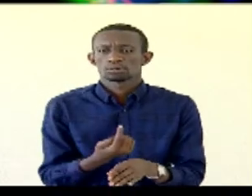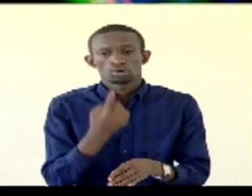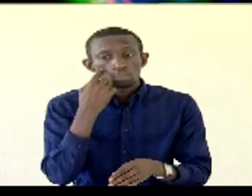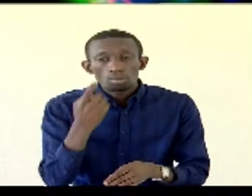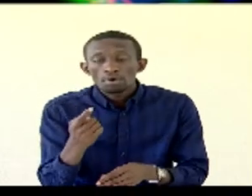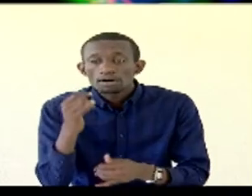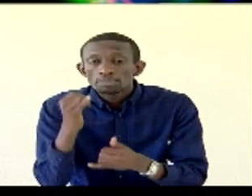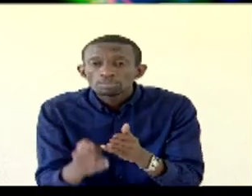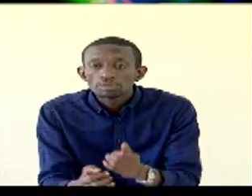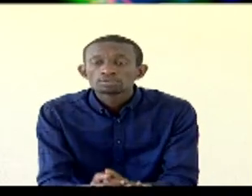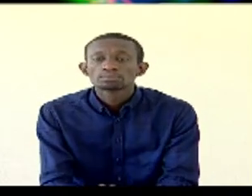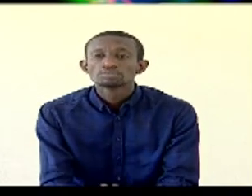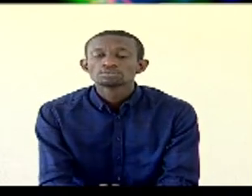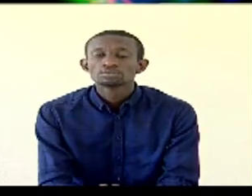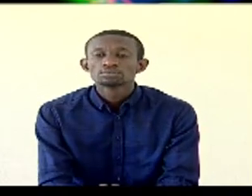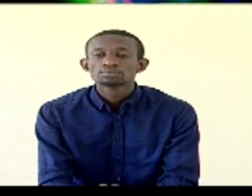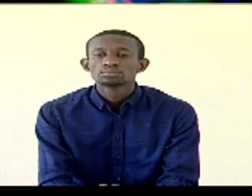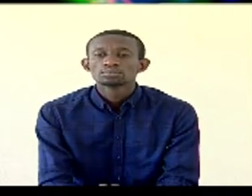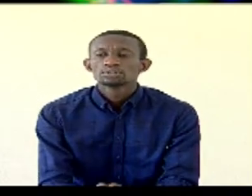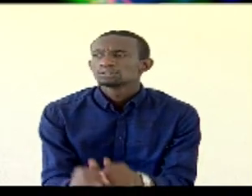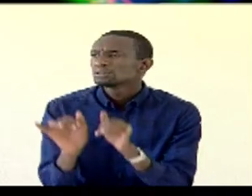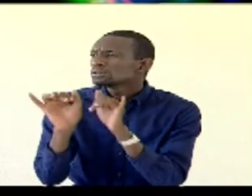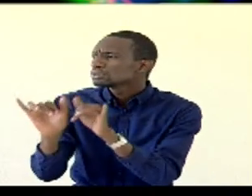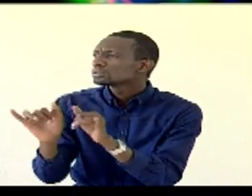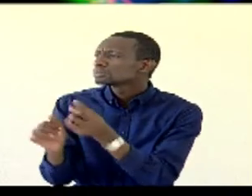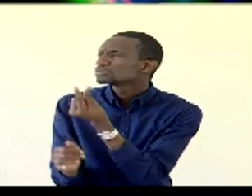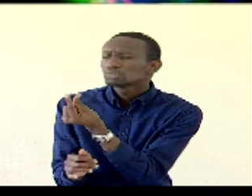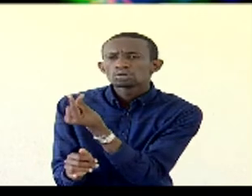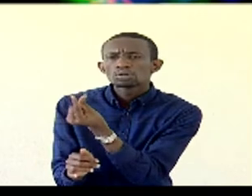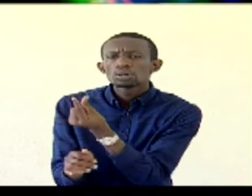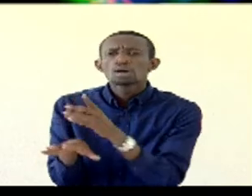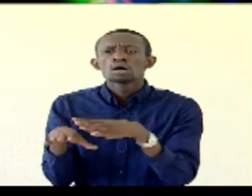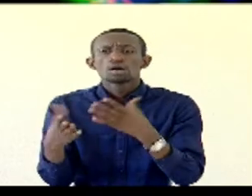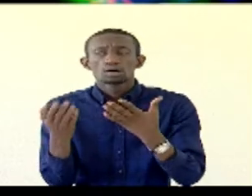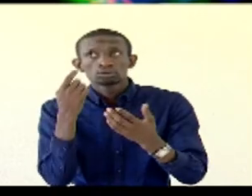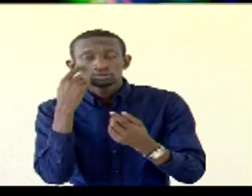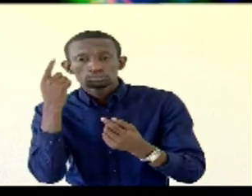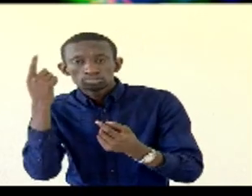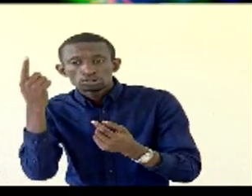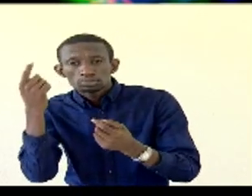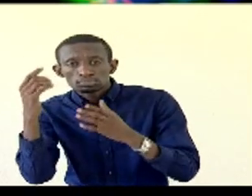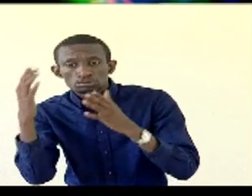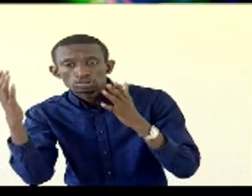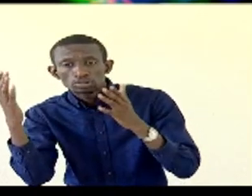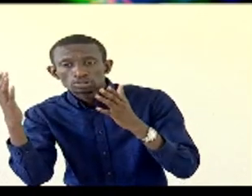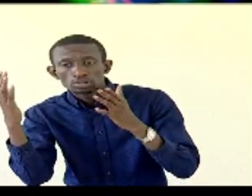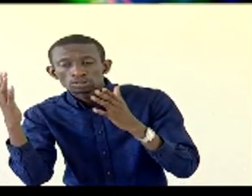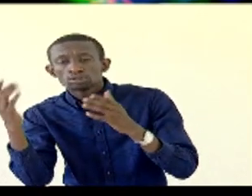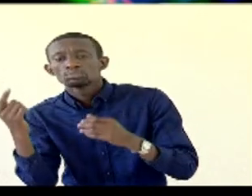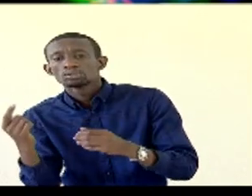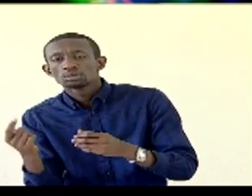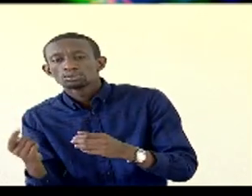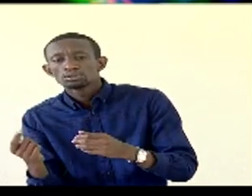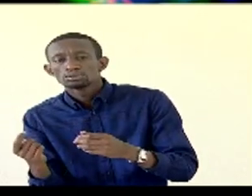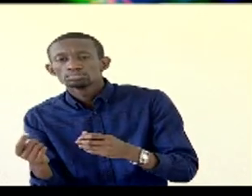here? But shall we remain this small, or we also have to get big look at, like this one, and then move over another cycle